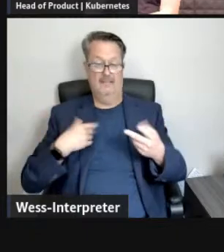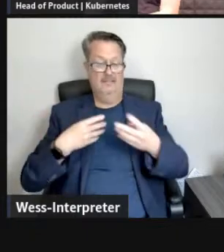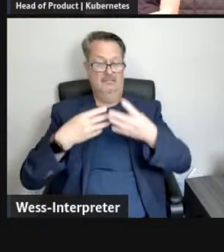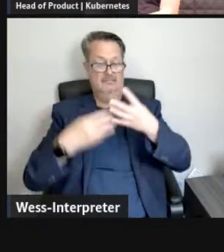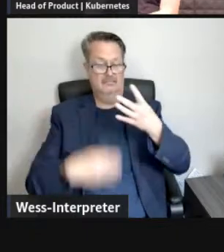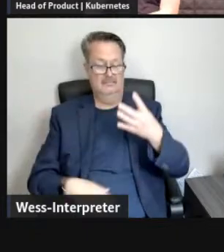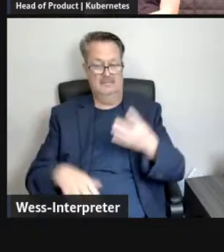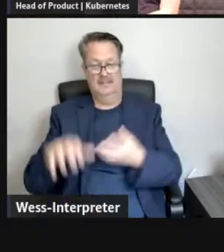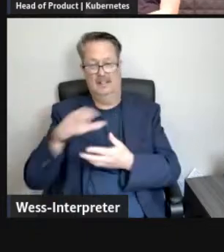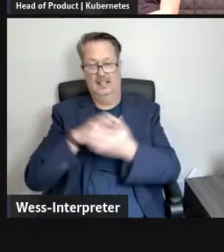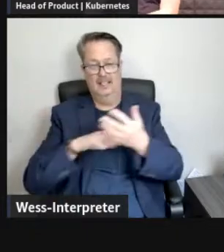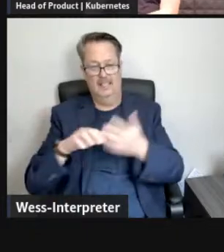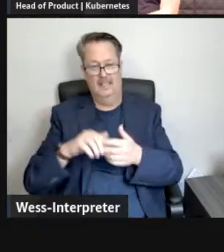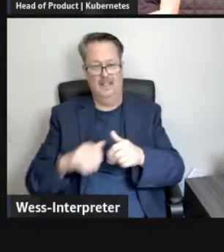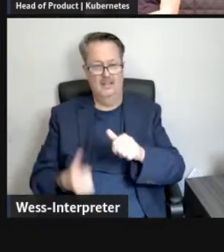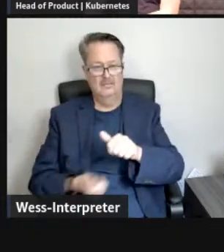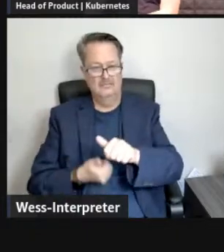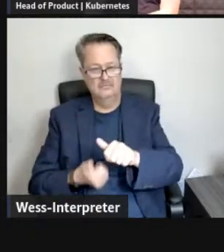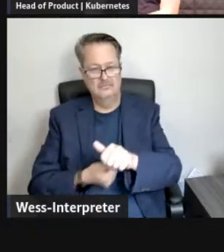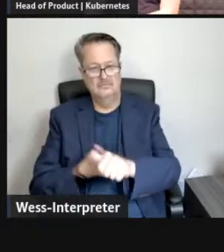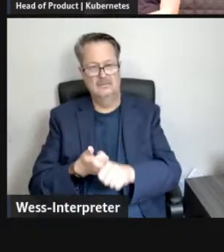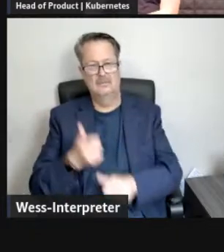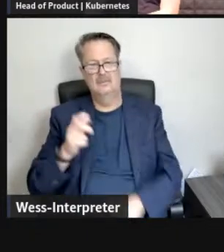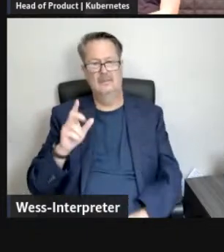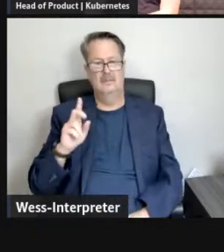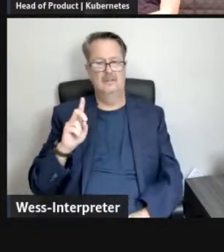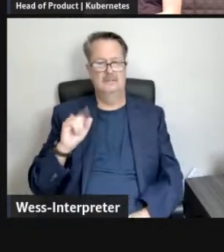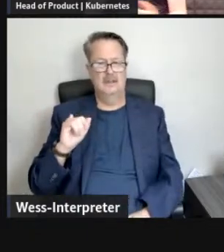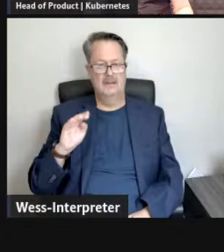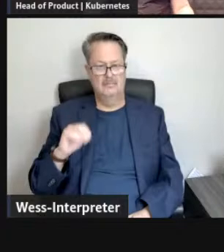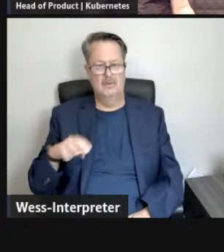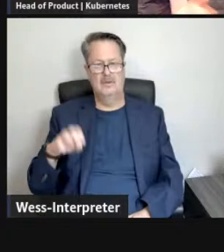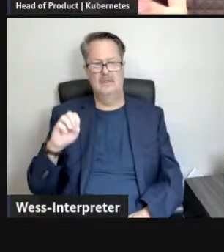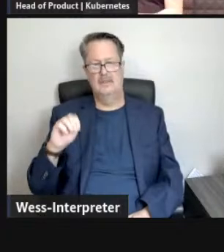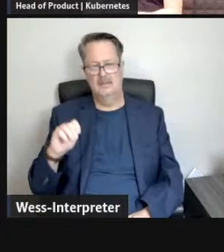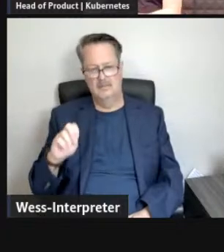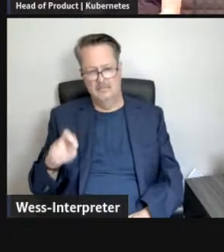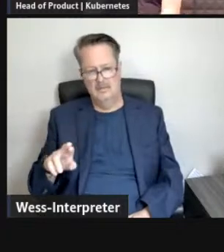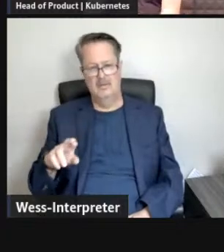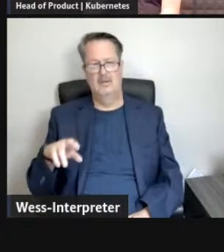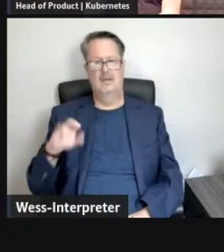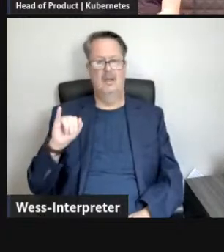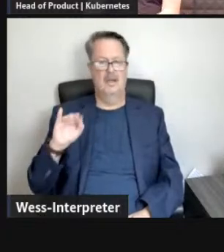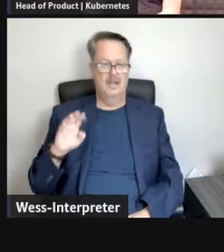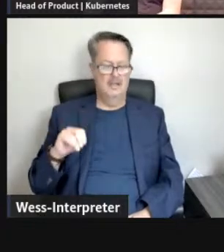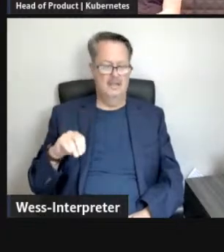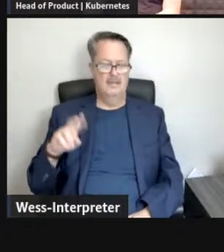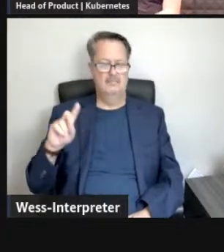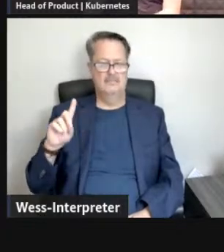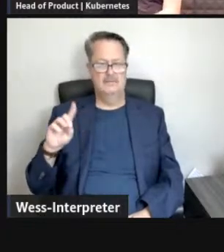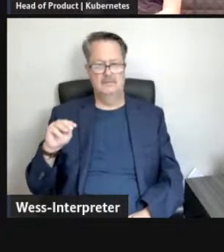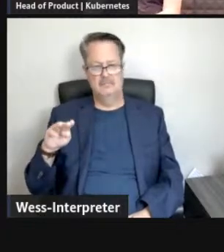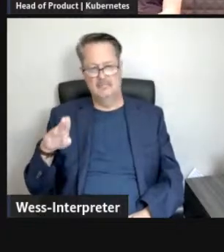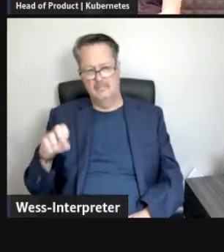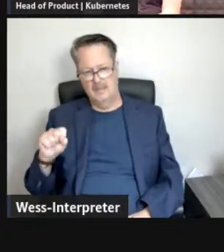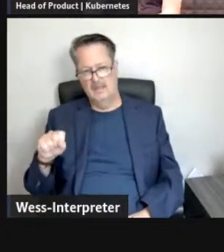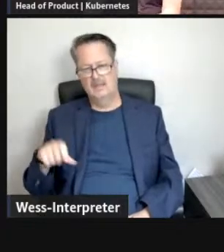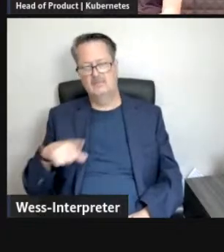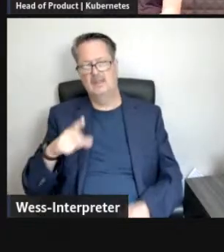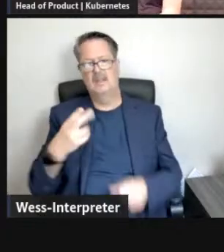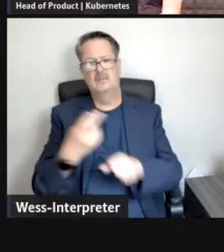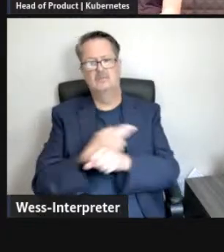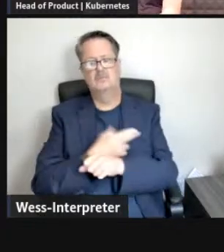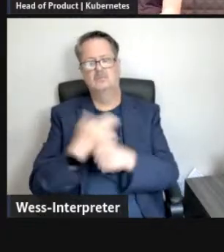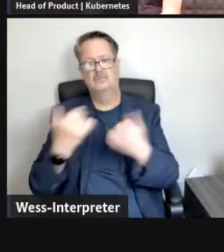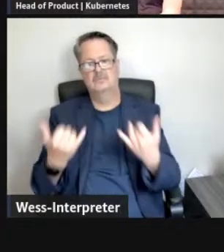and DynamoDB, EMR, IAM, KMS. These are all services that you can use today, generally available